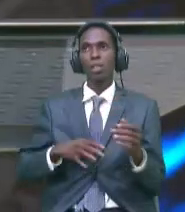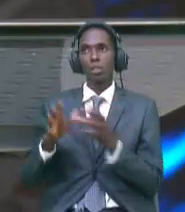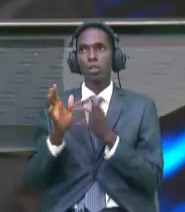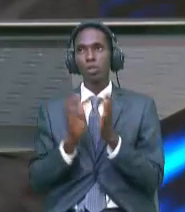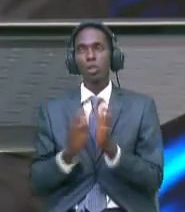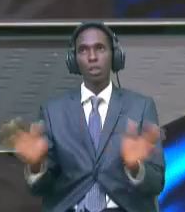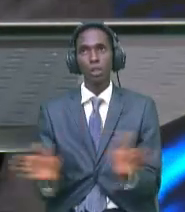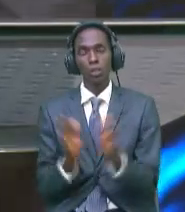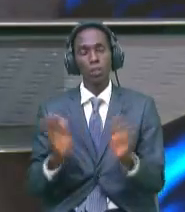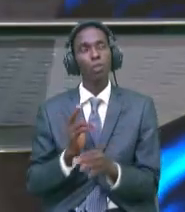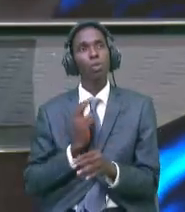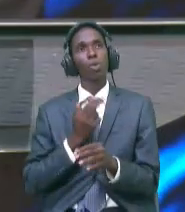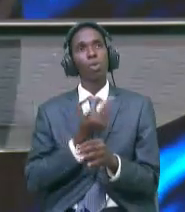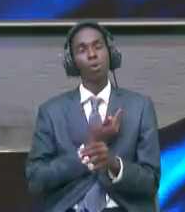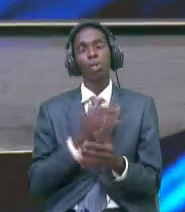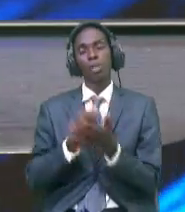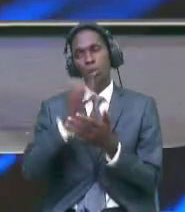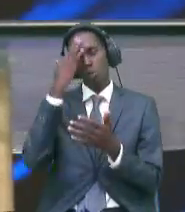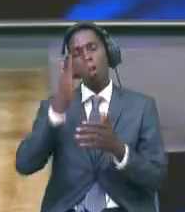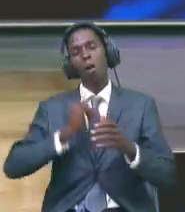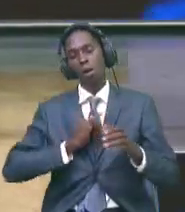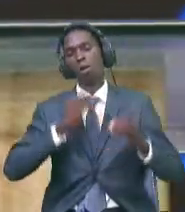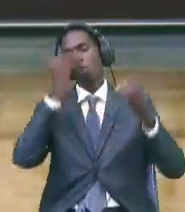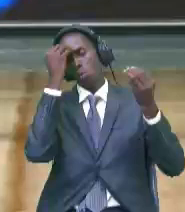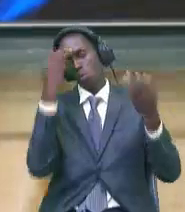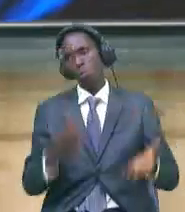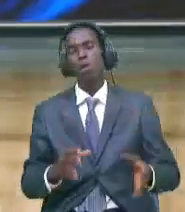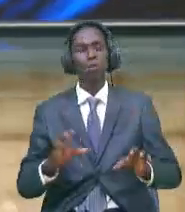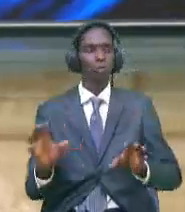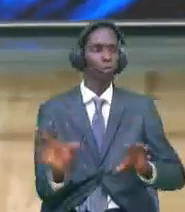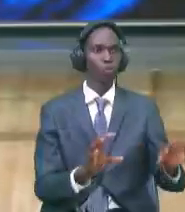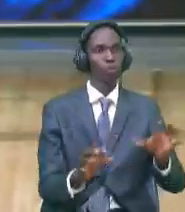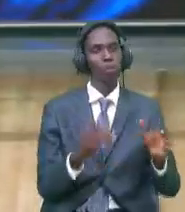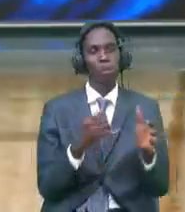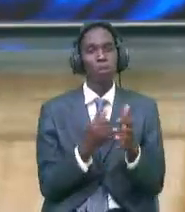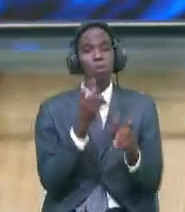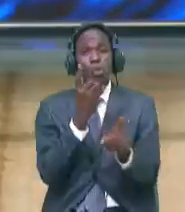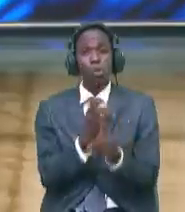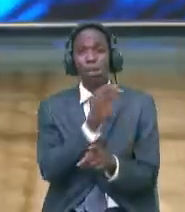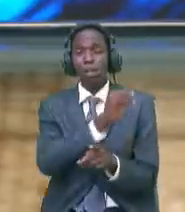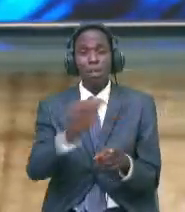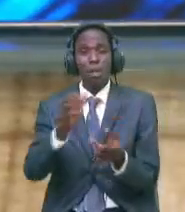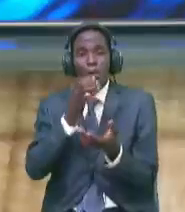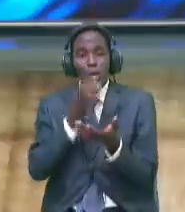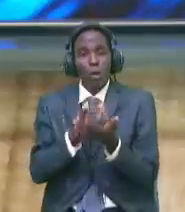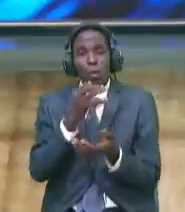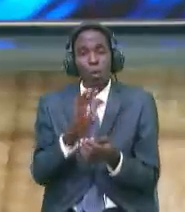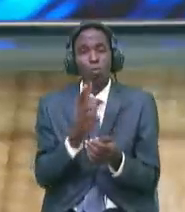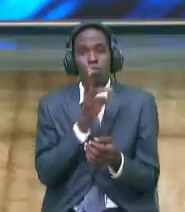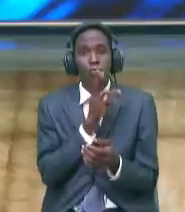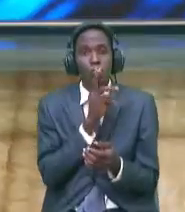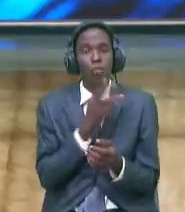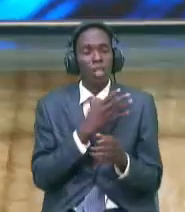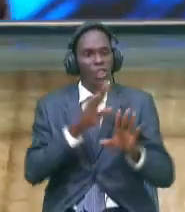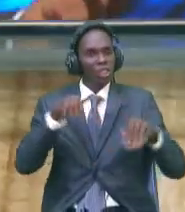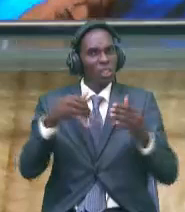is interested in, and you give something even at the cost of a cup of cold water, and you give that out of your